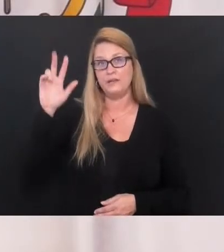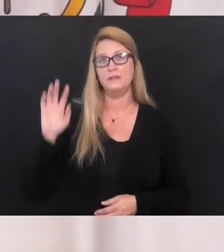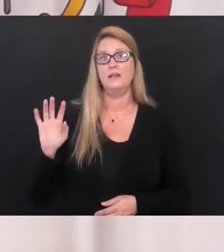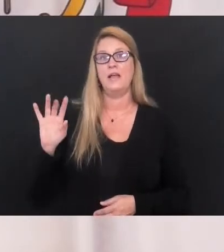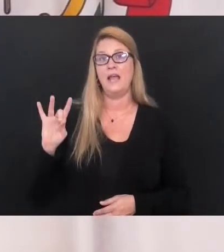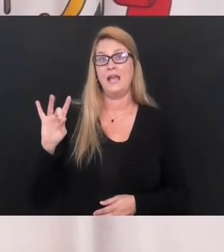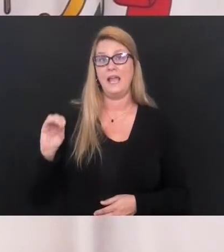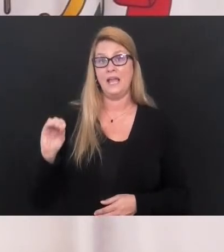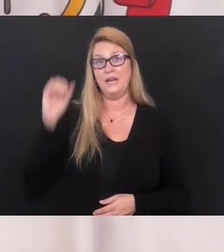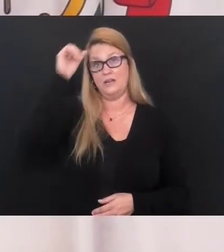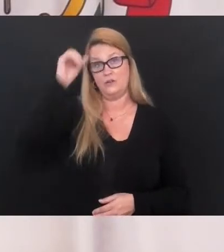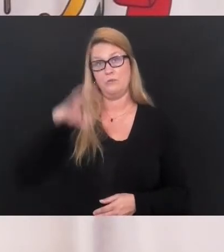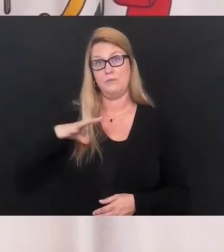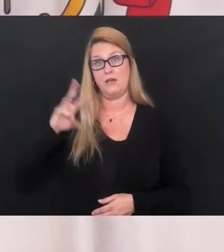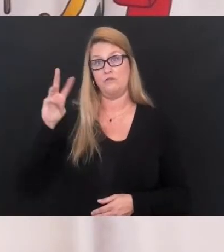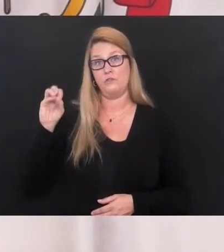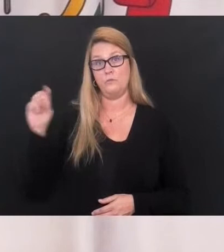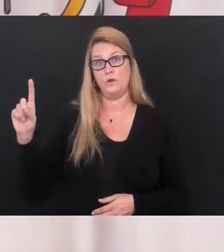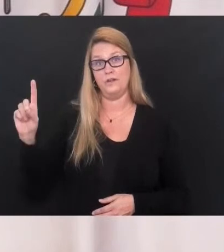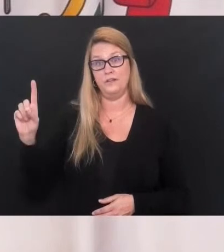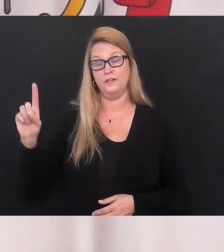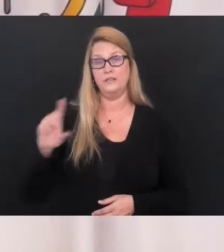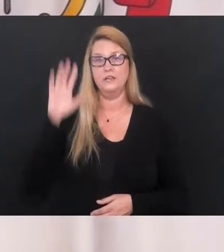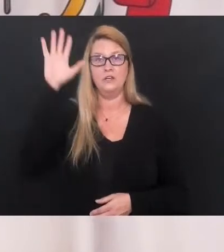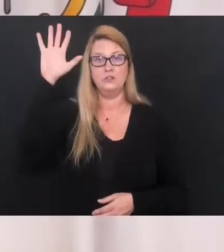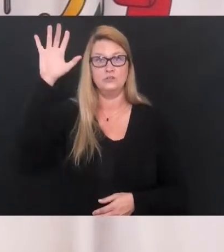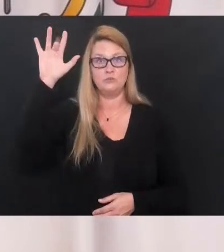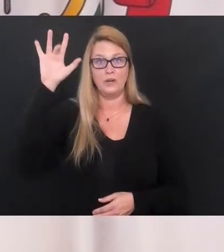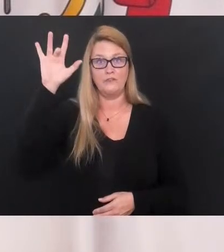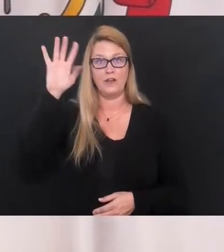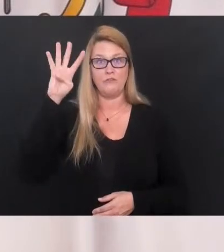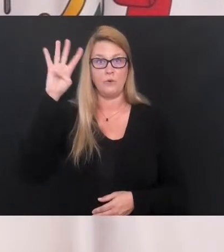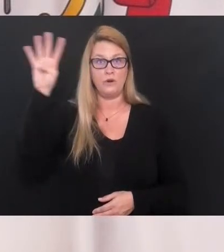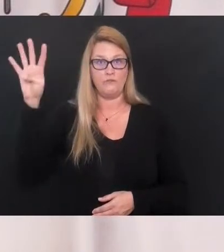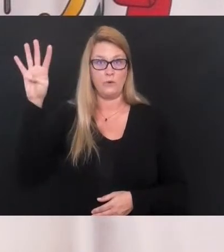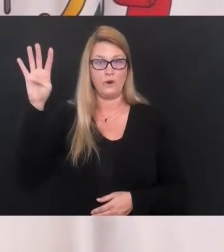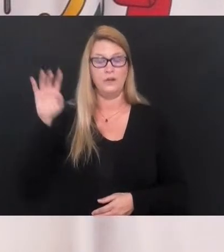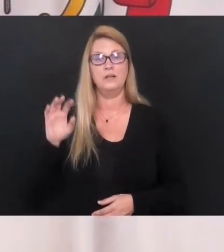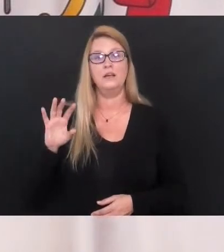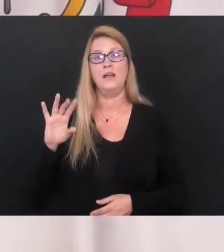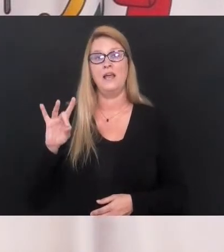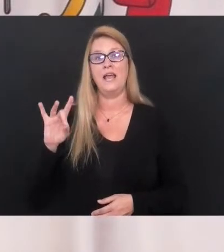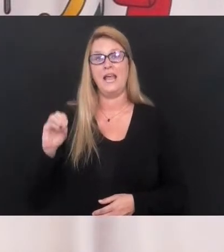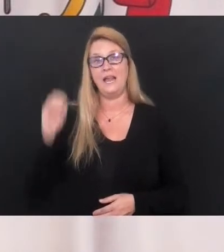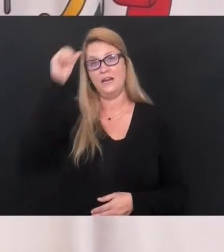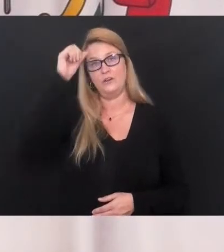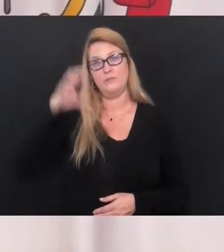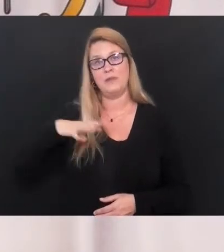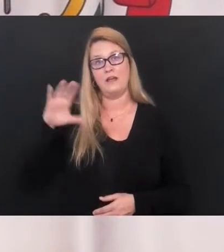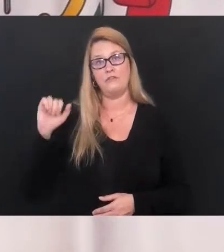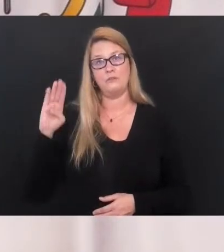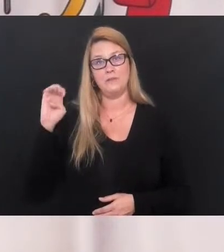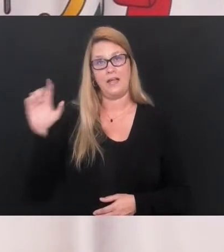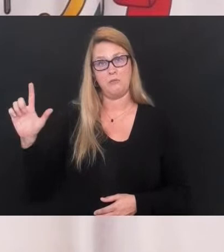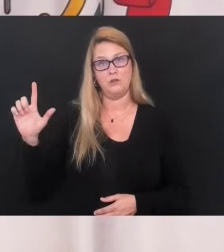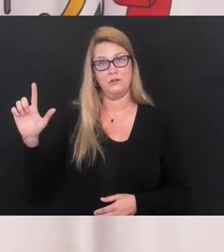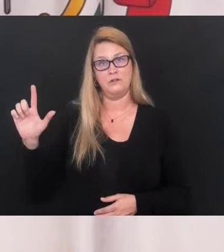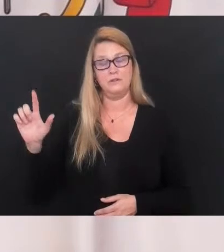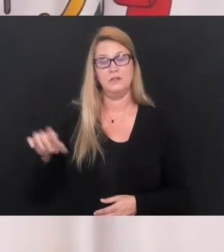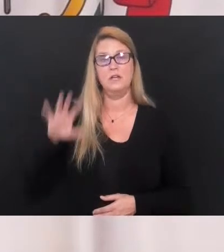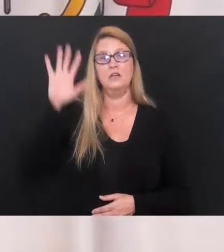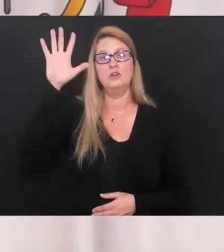an 80-year-old male from Wood County. Our 2,544th death is an 80-year-old male from Cabell County.